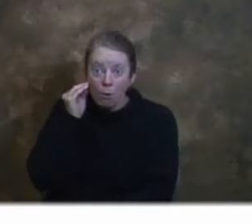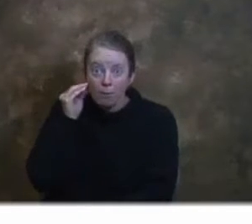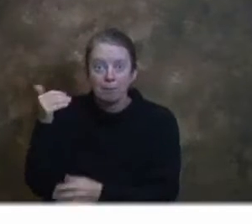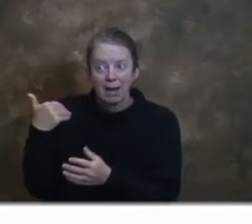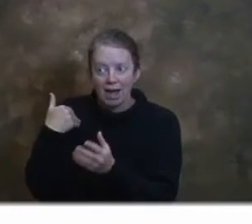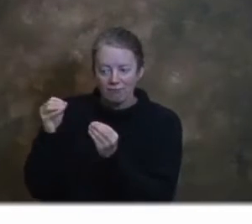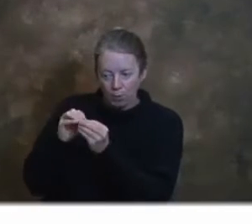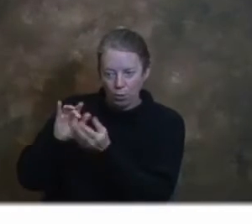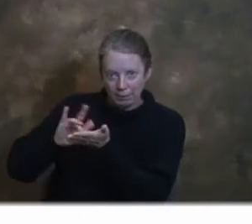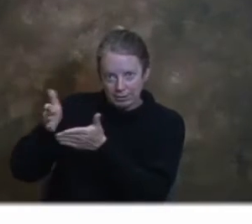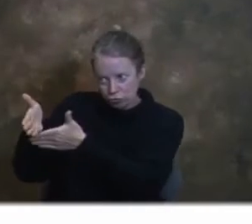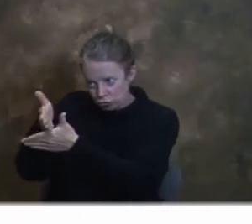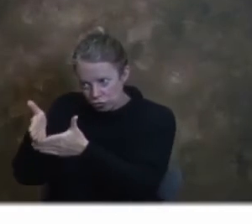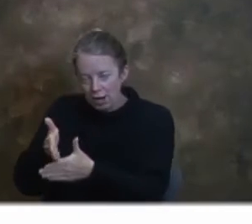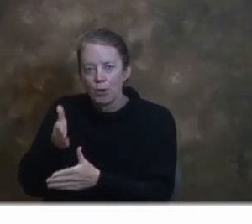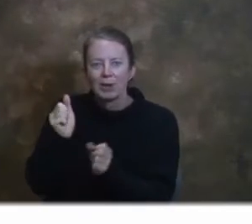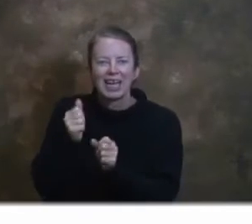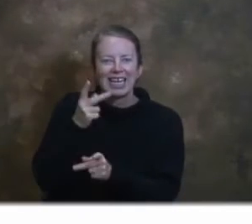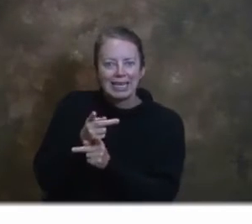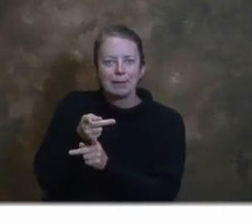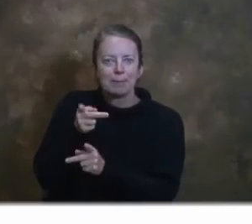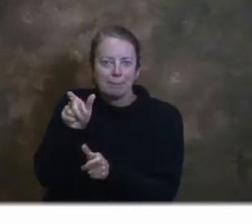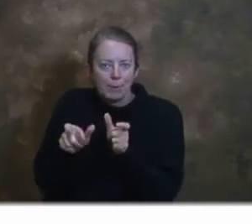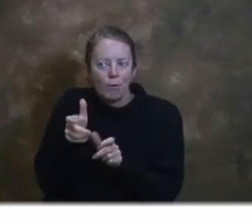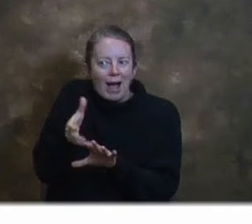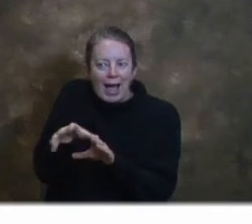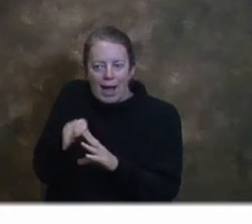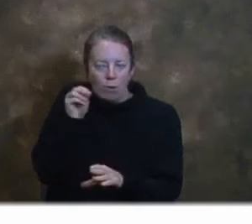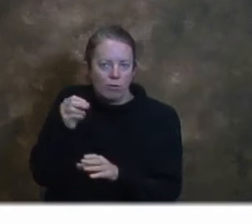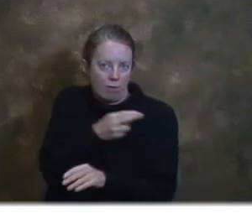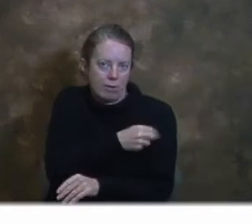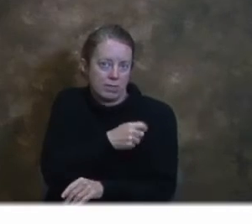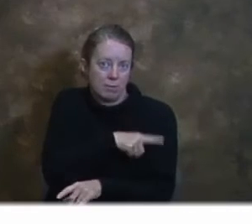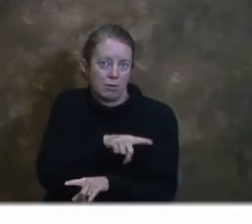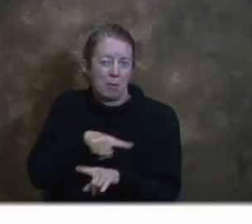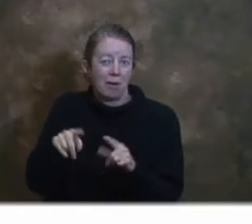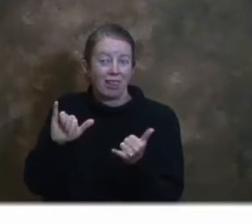the hospital, but that day is not today.